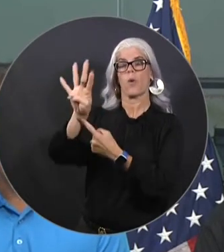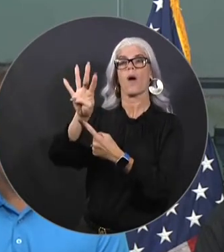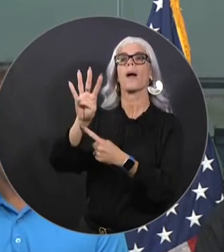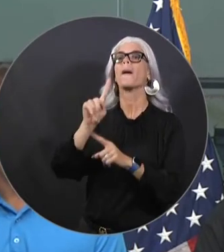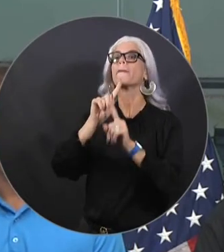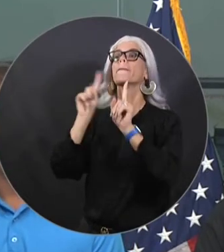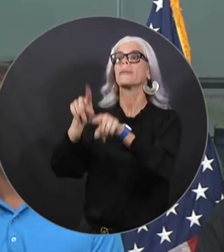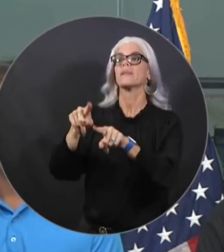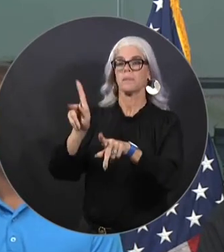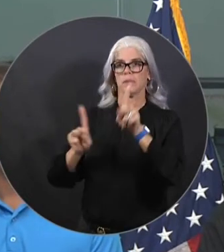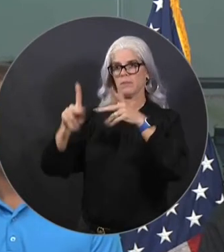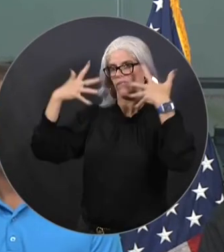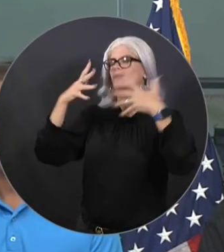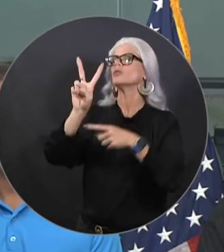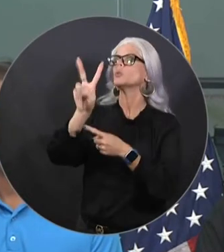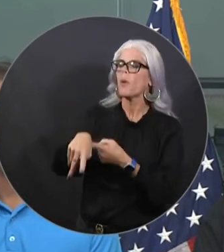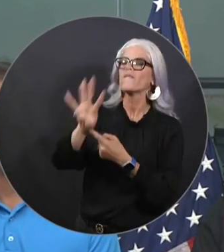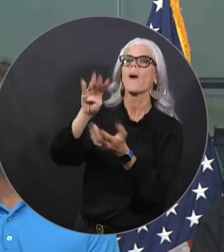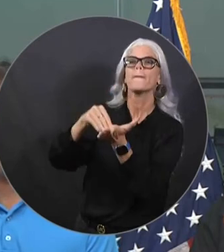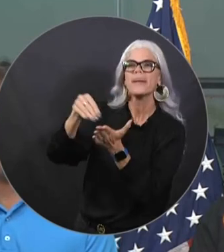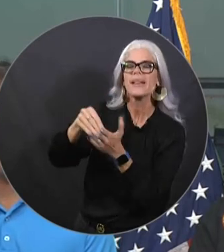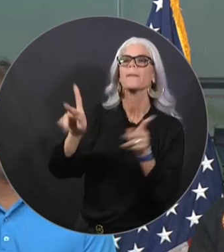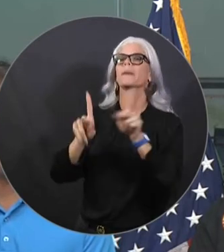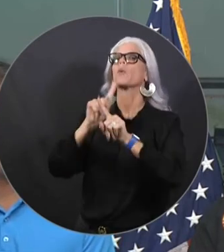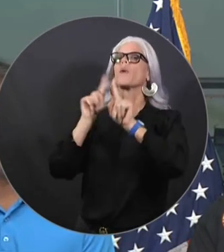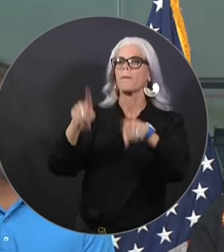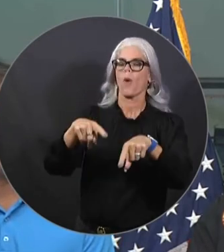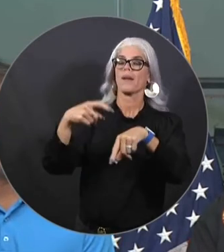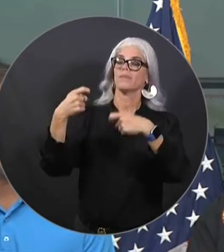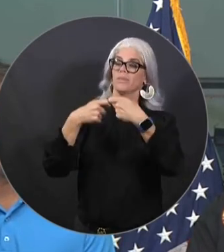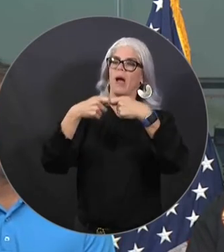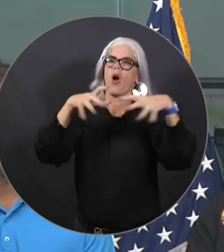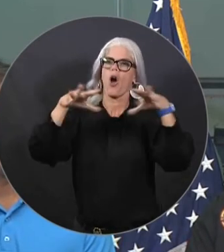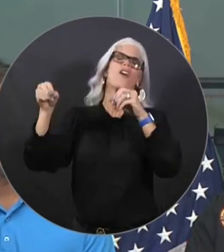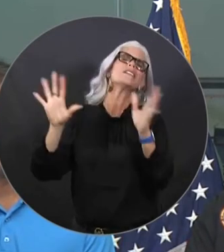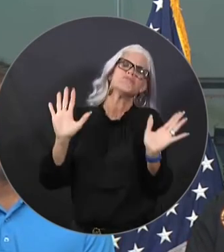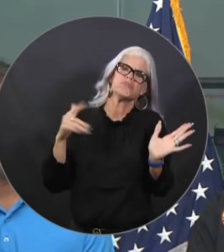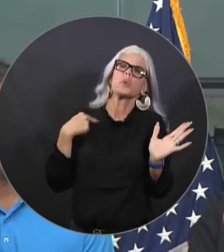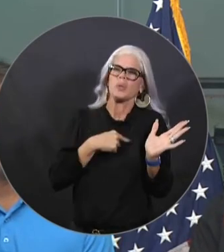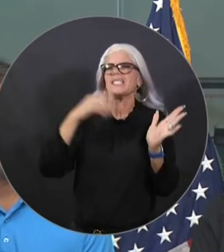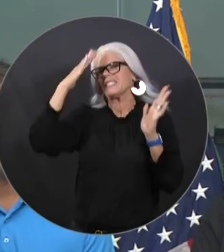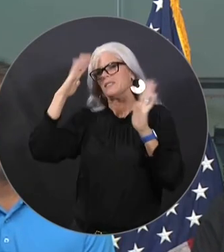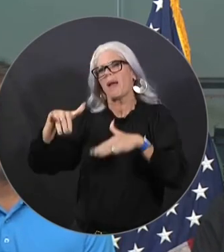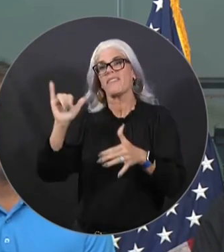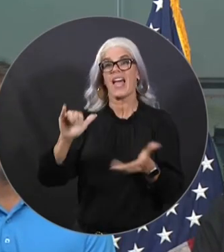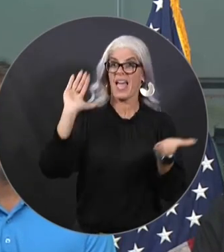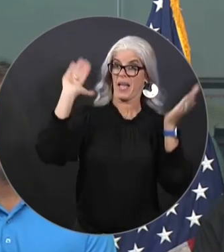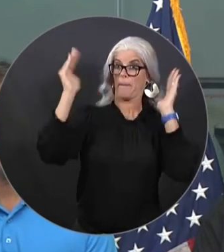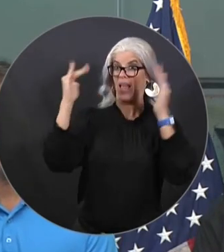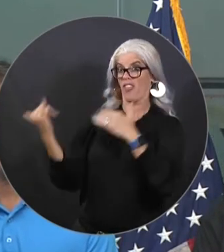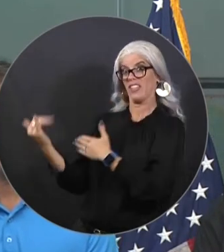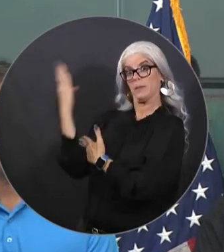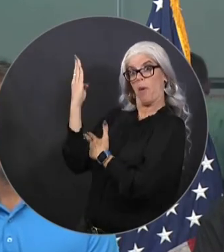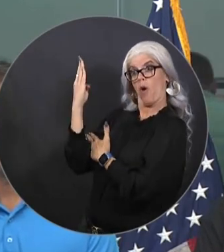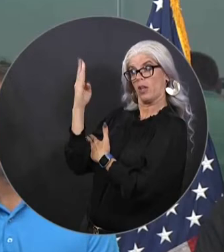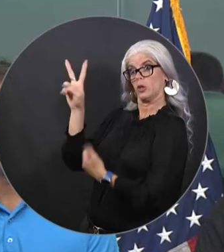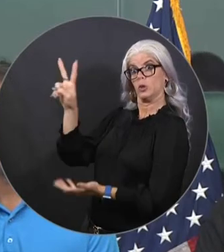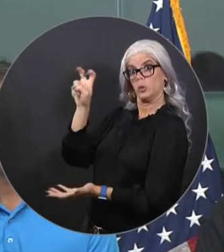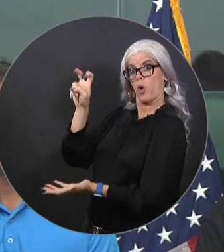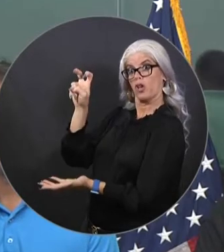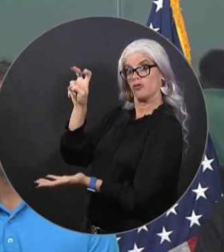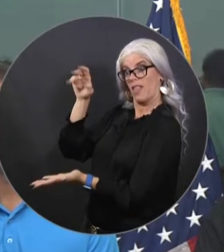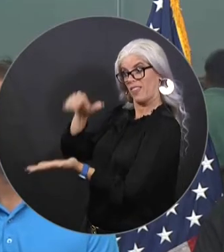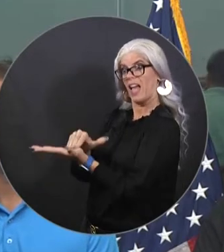Florida, and that was anticipated. So far, compared to this morning, 200,000 accounts have been restored in Southwest